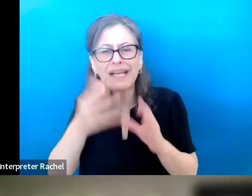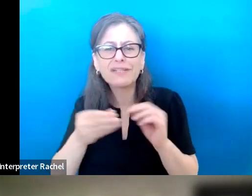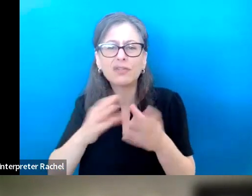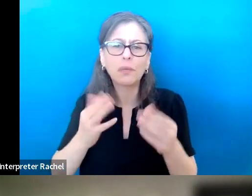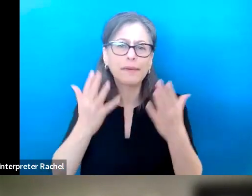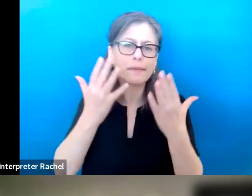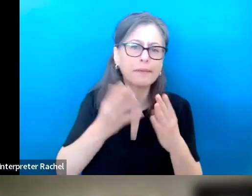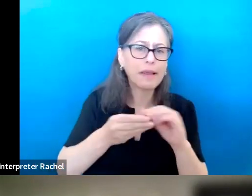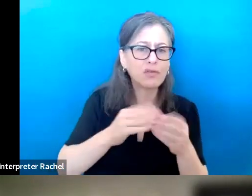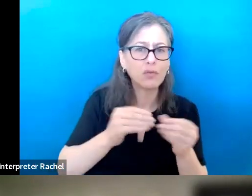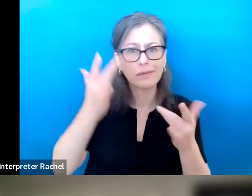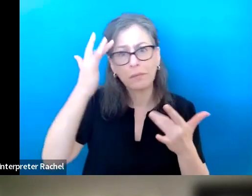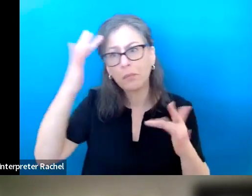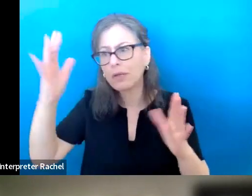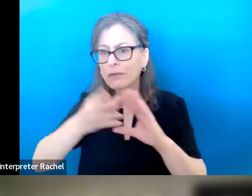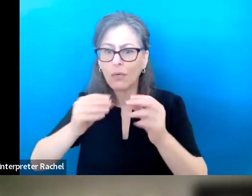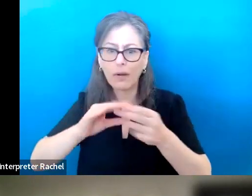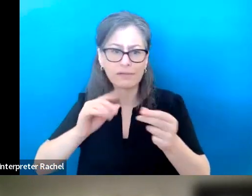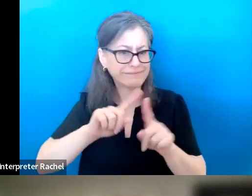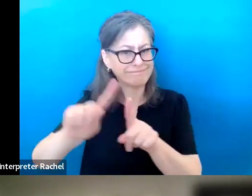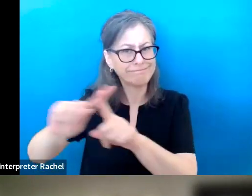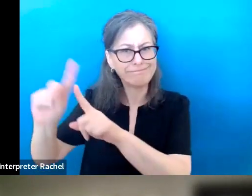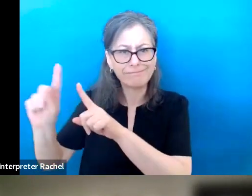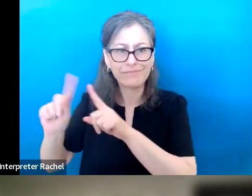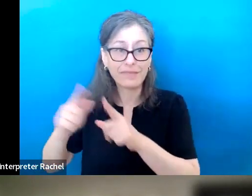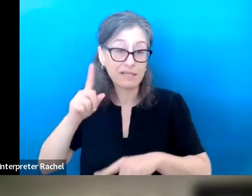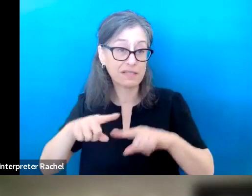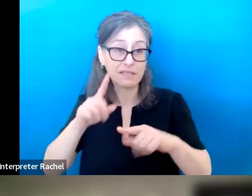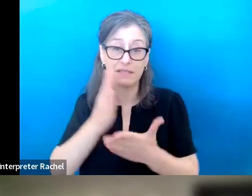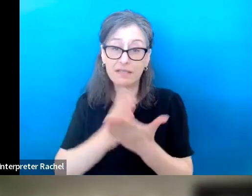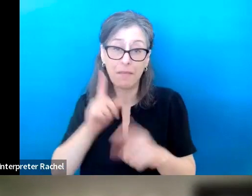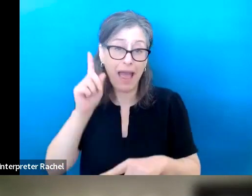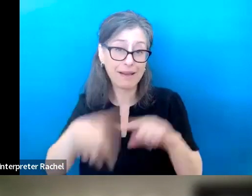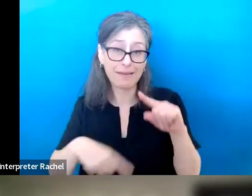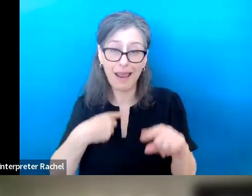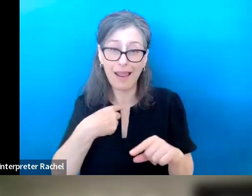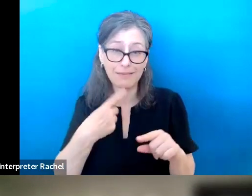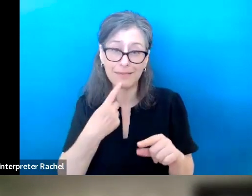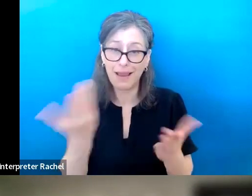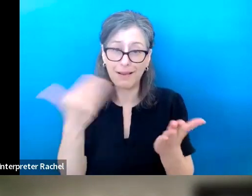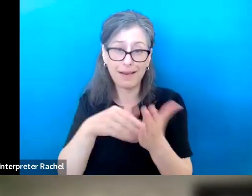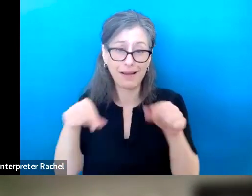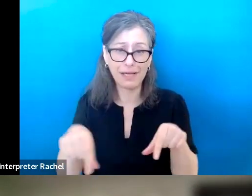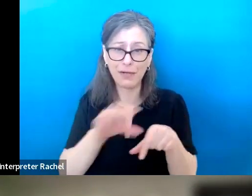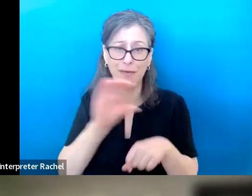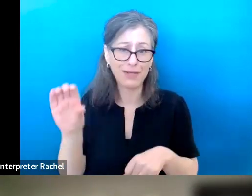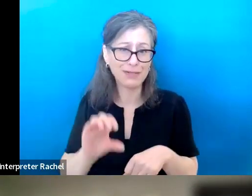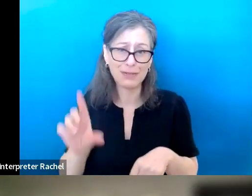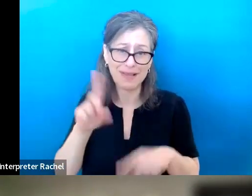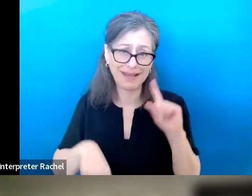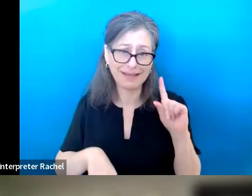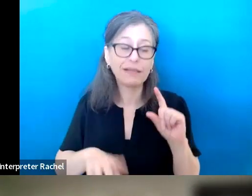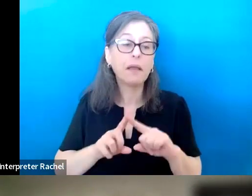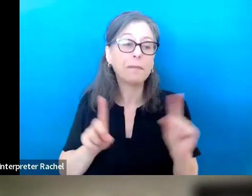sad stories and brilliant stories and stories that I can't repeat to you on Zoom, you know. And it was just